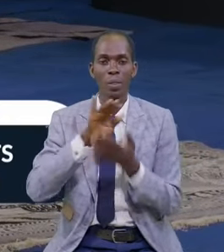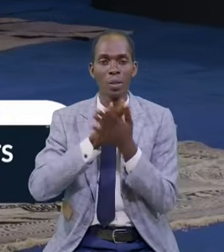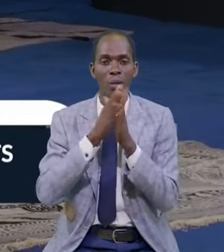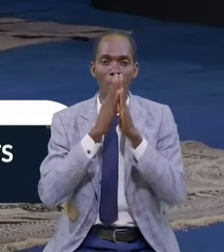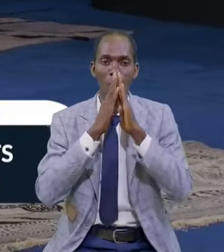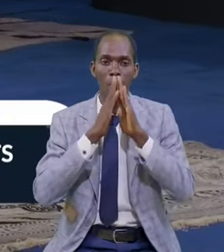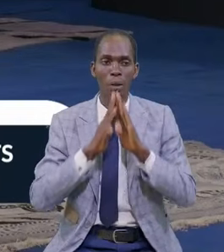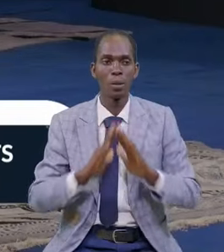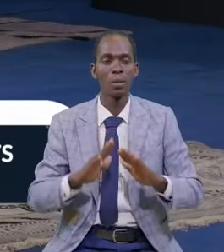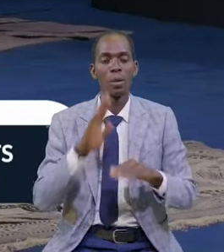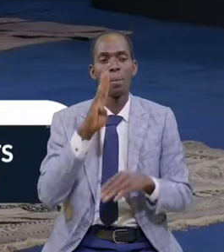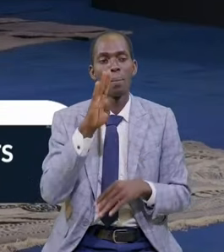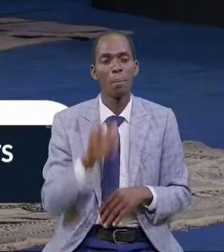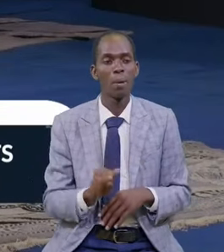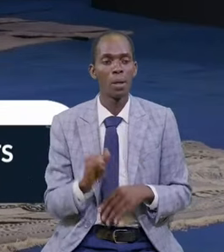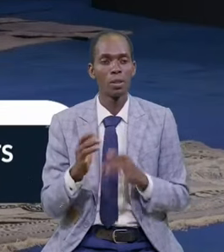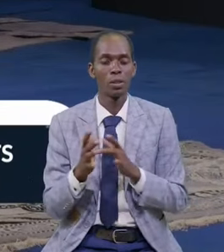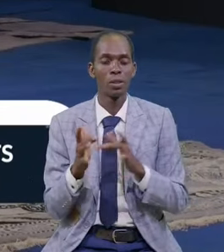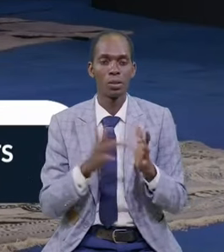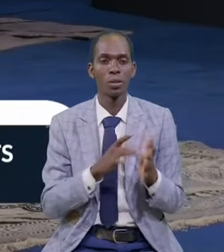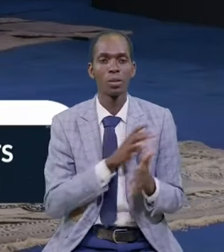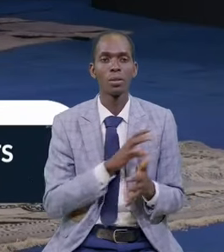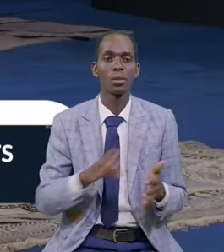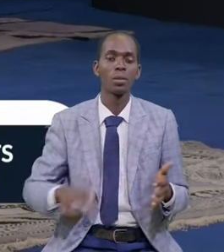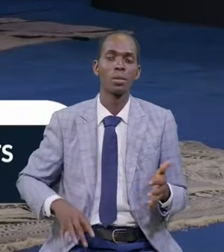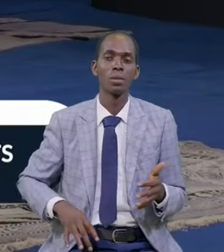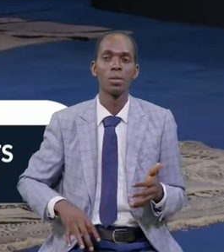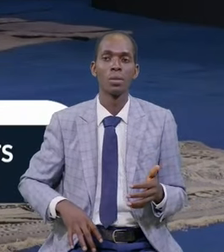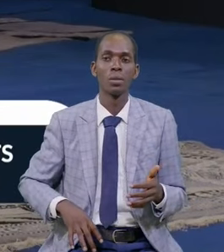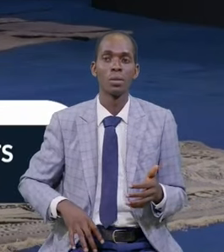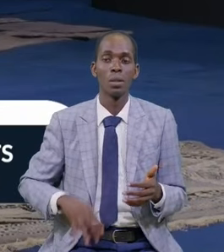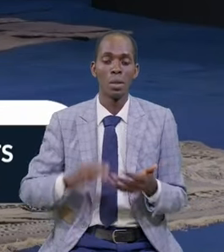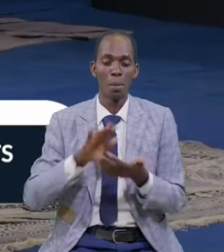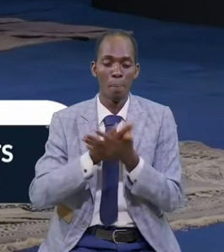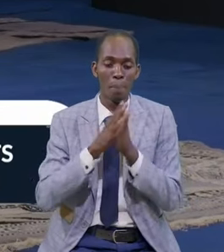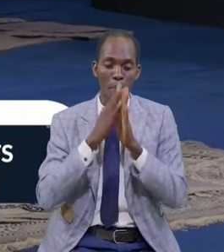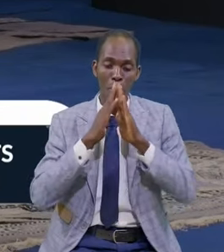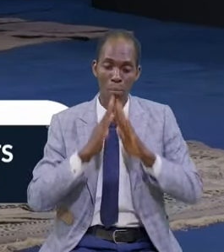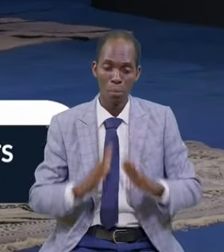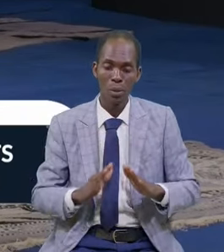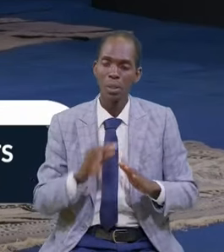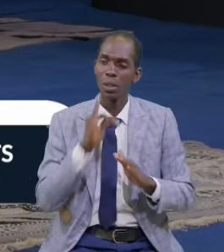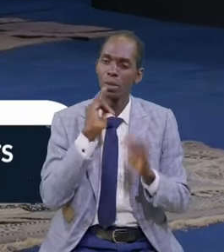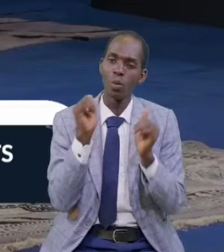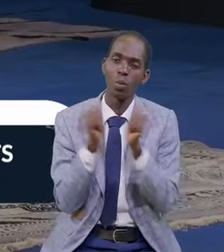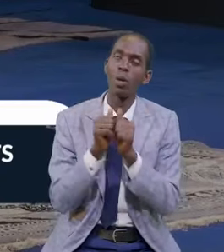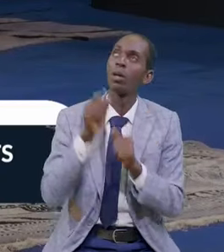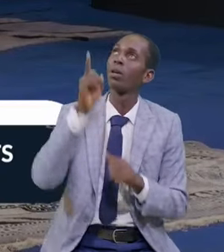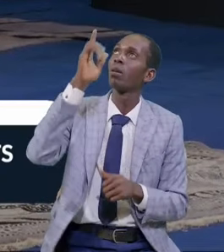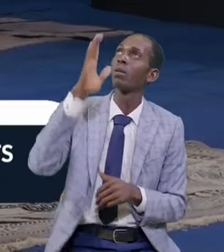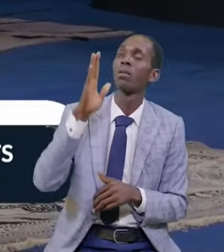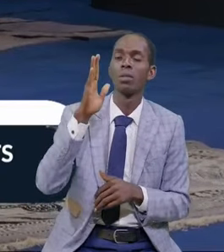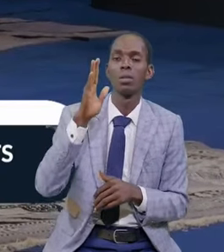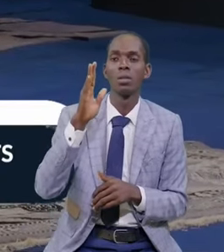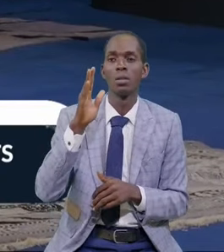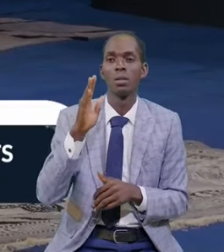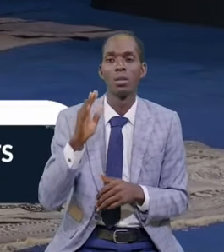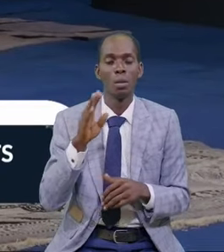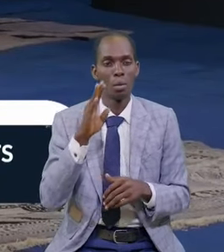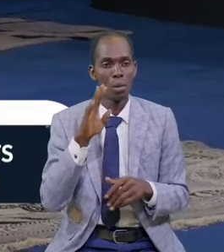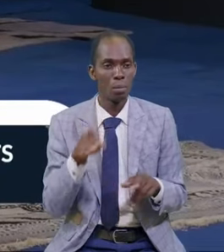by Jesus Christ peace peace with God by Jesus Christ